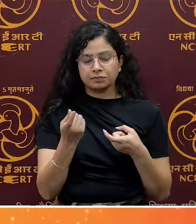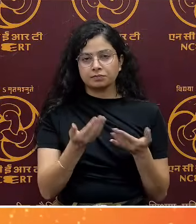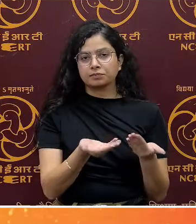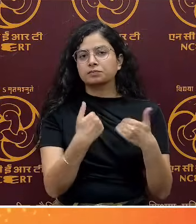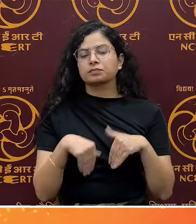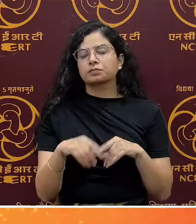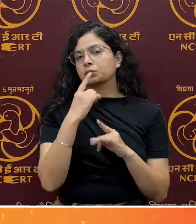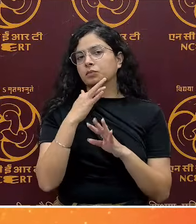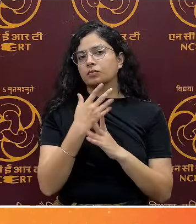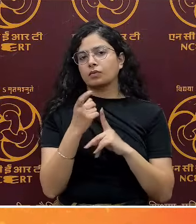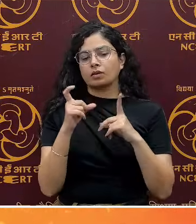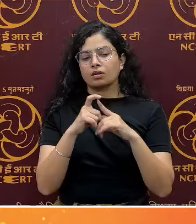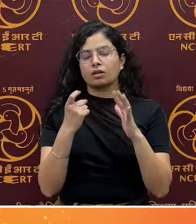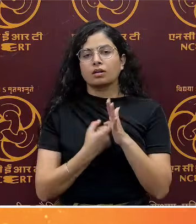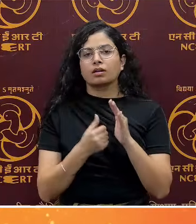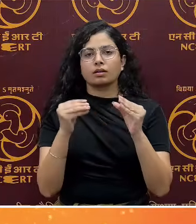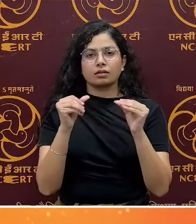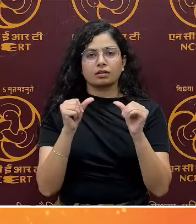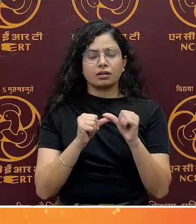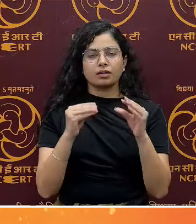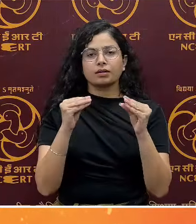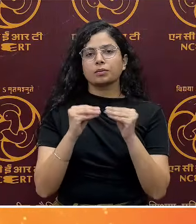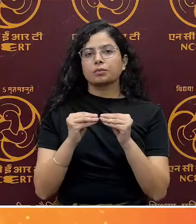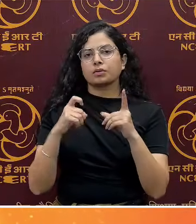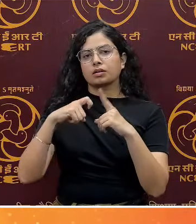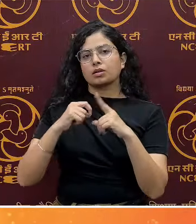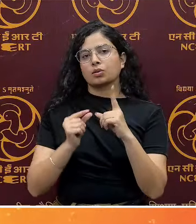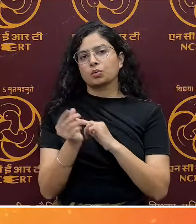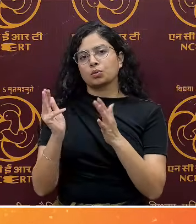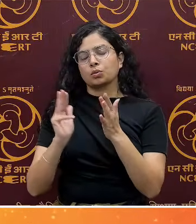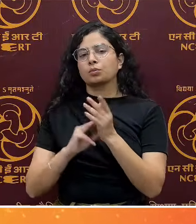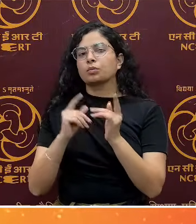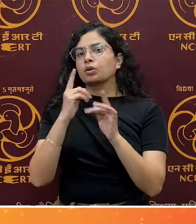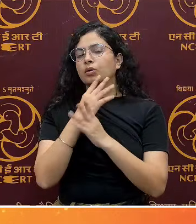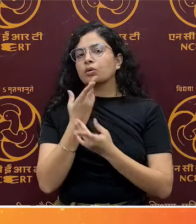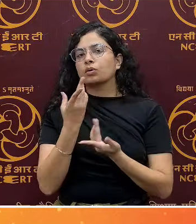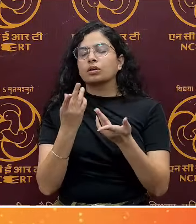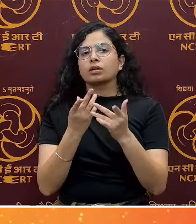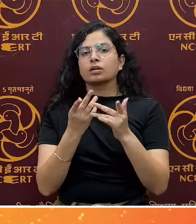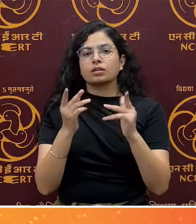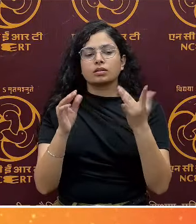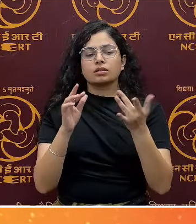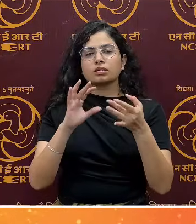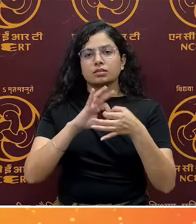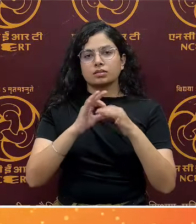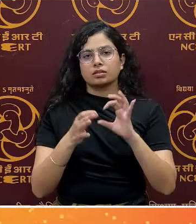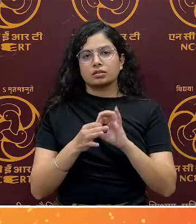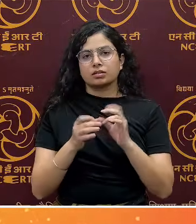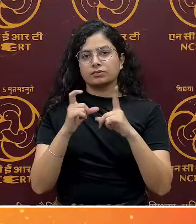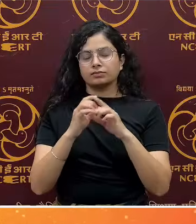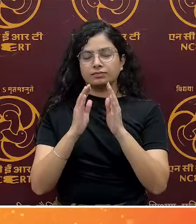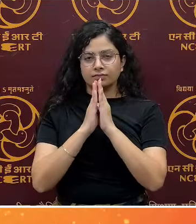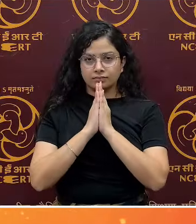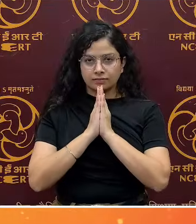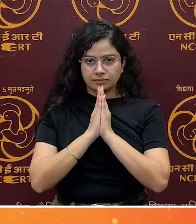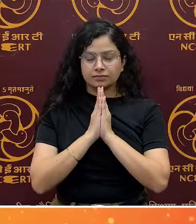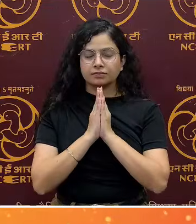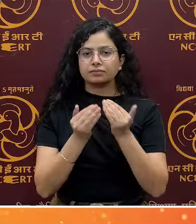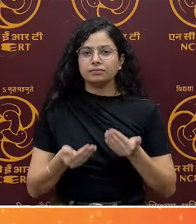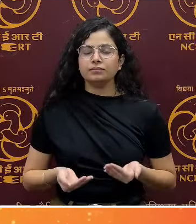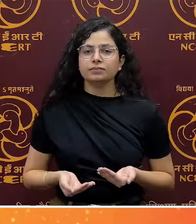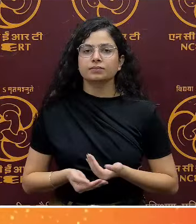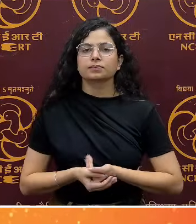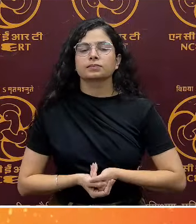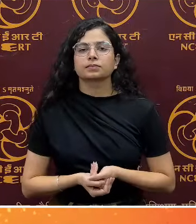by Dr. A.B. Qayoom, Ganai, and Sir is Consultant Academic from CIET NCERT, New Delhi. So namaskar, very warm welcome. Thank you,